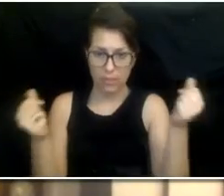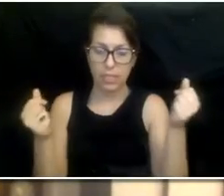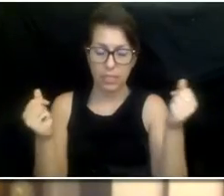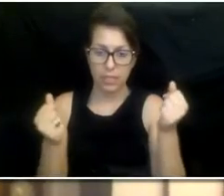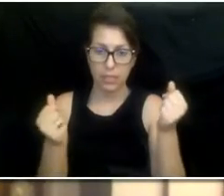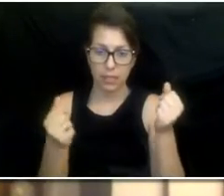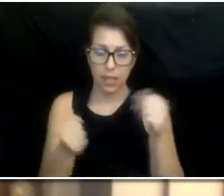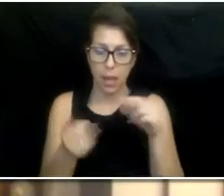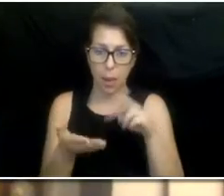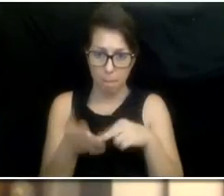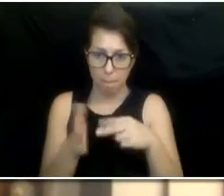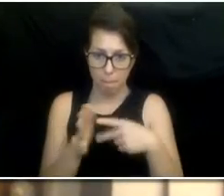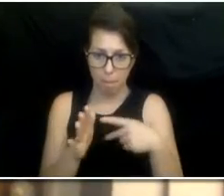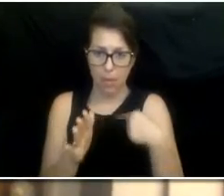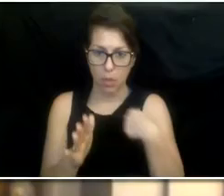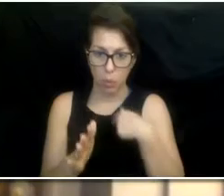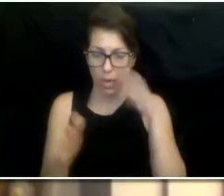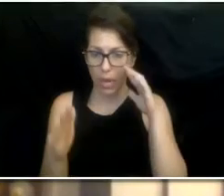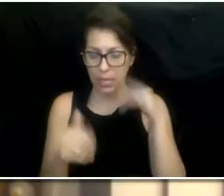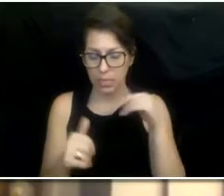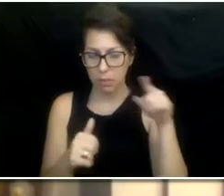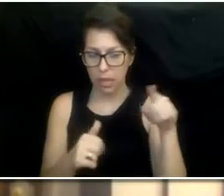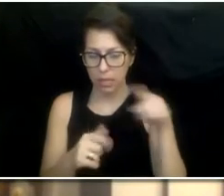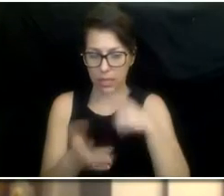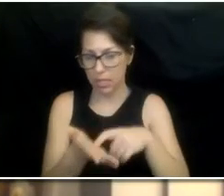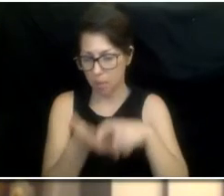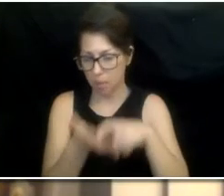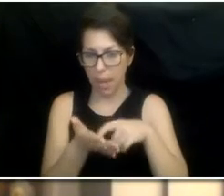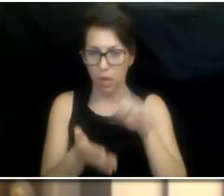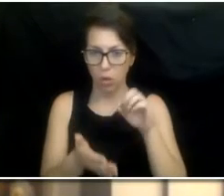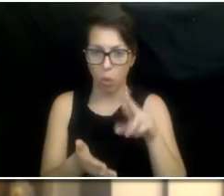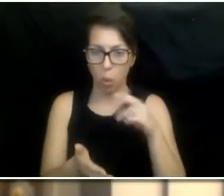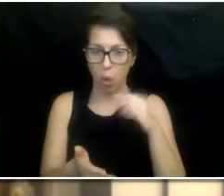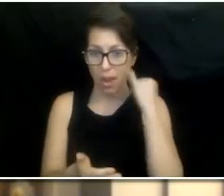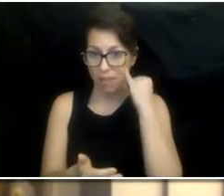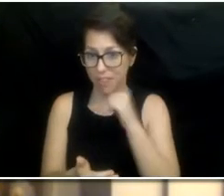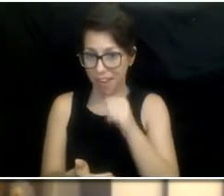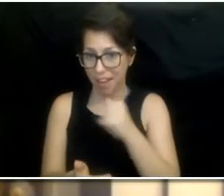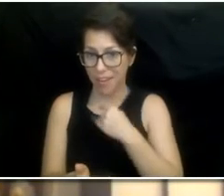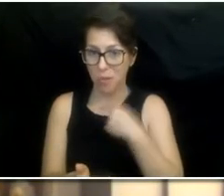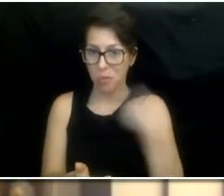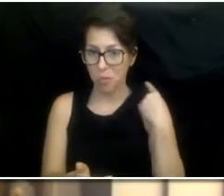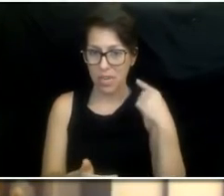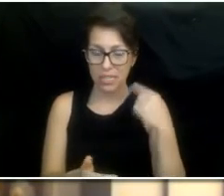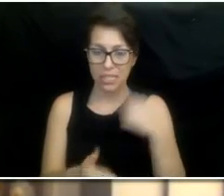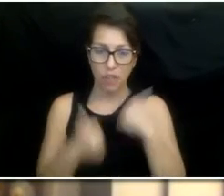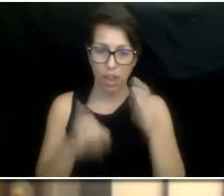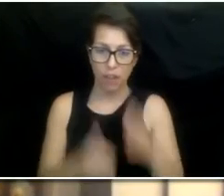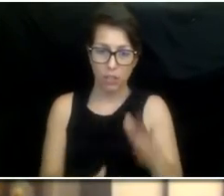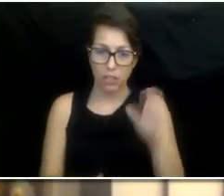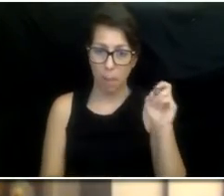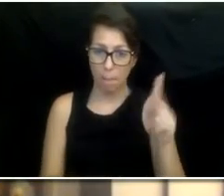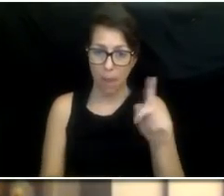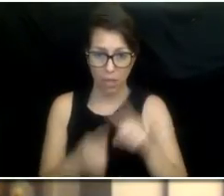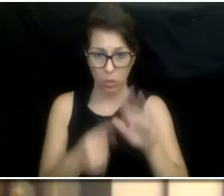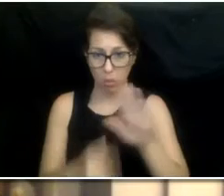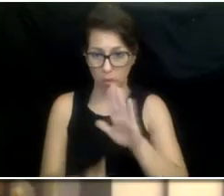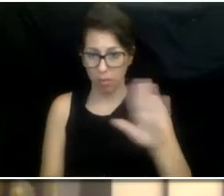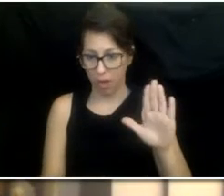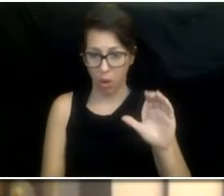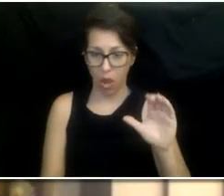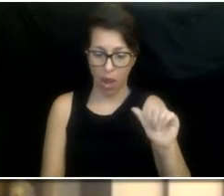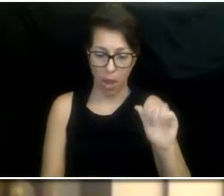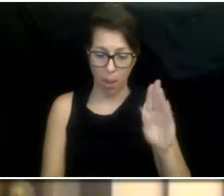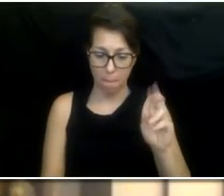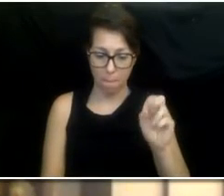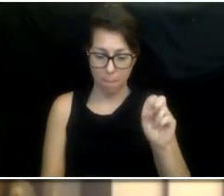council member questions I will name the next before I name the next witness I'm going to read the next several witnesses so